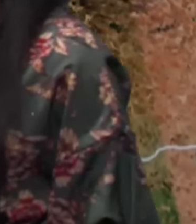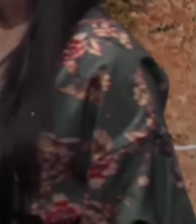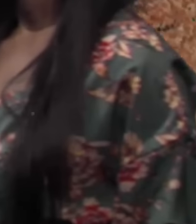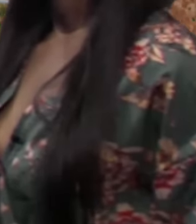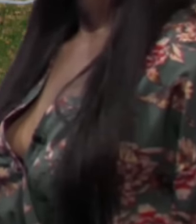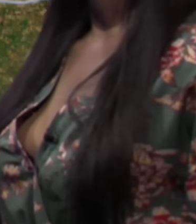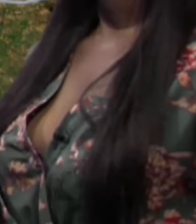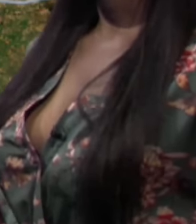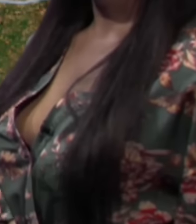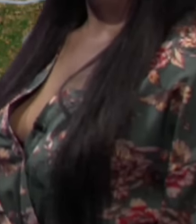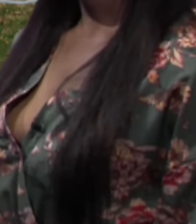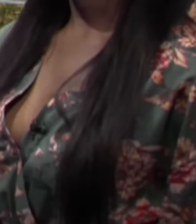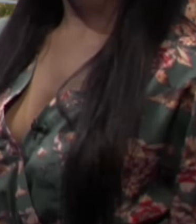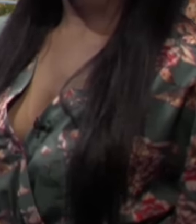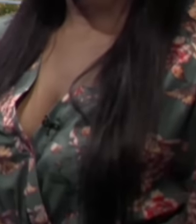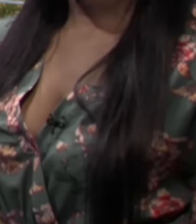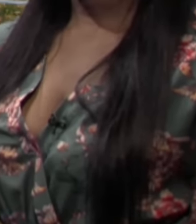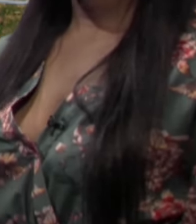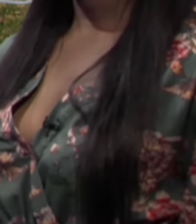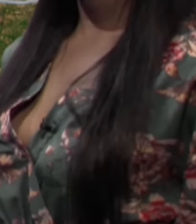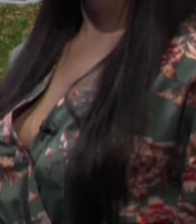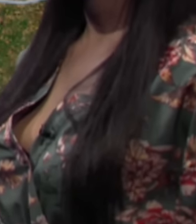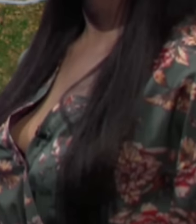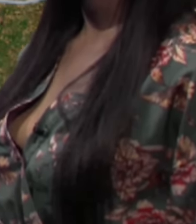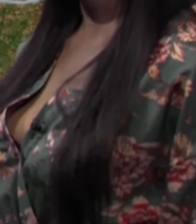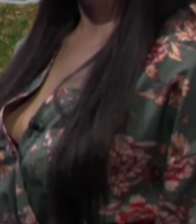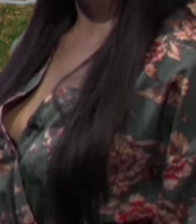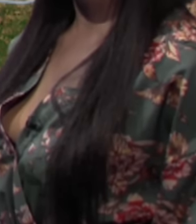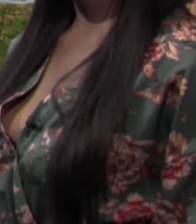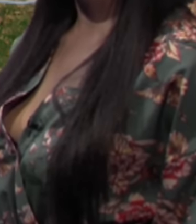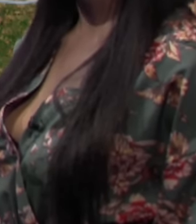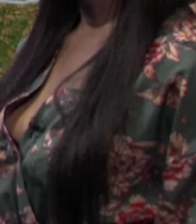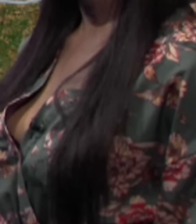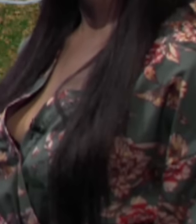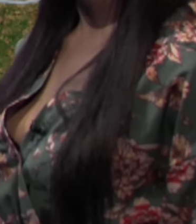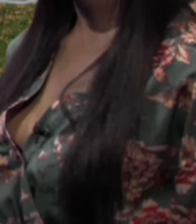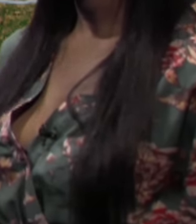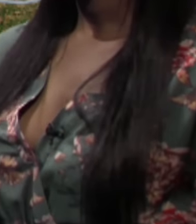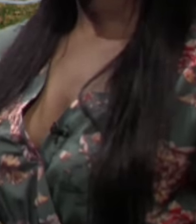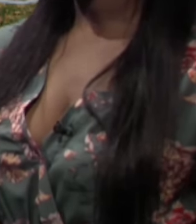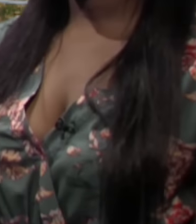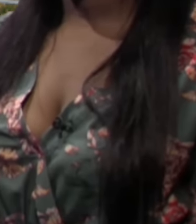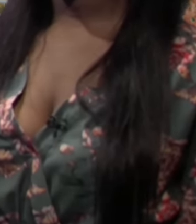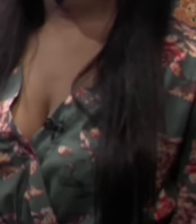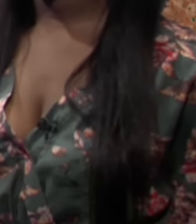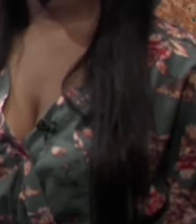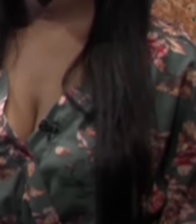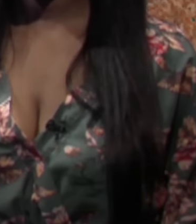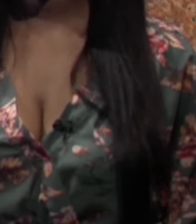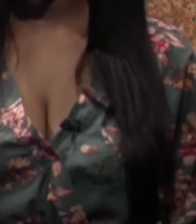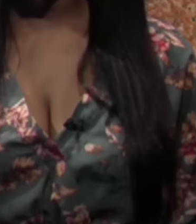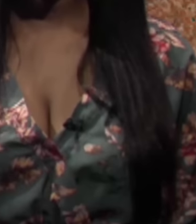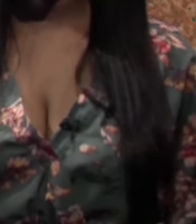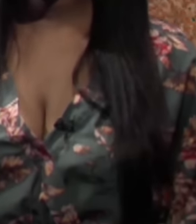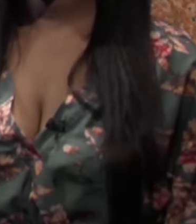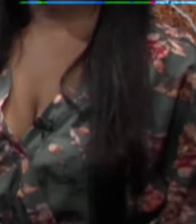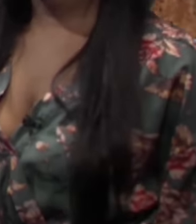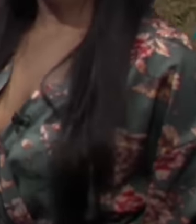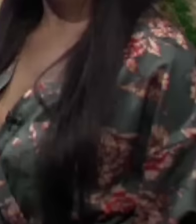lebele di-temperature tsa rona Pretoria ka digata di le 16 go a go di le 30 Johannesburg ka digata di le 15 go a